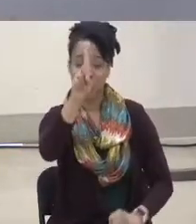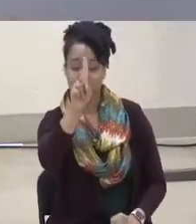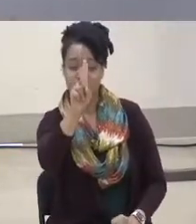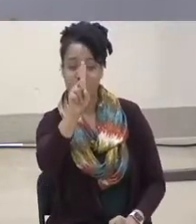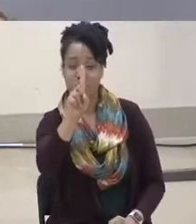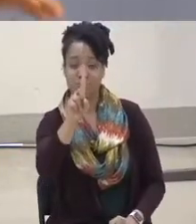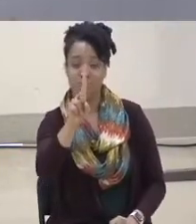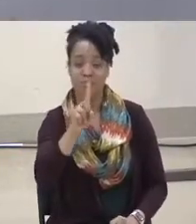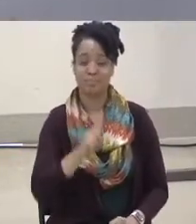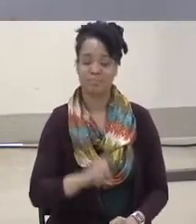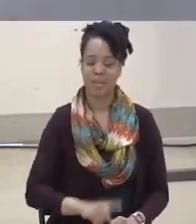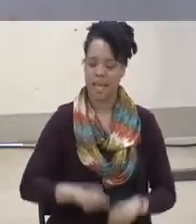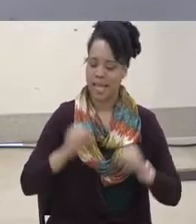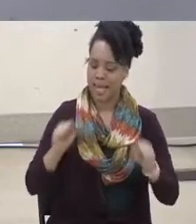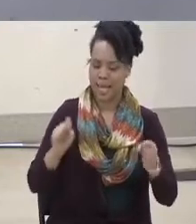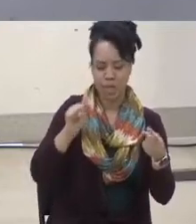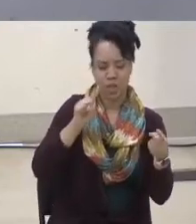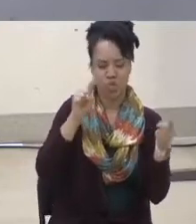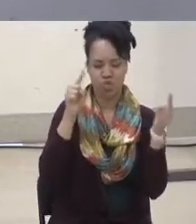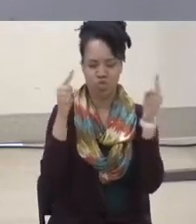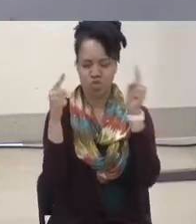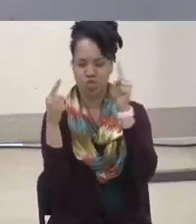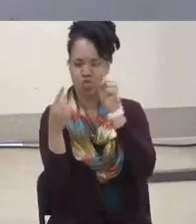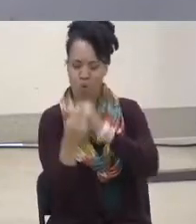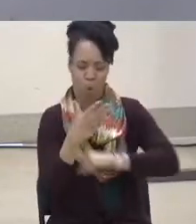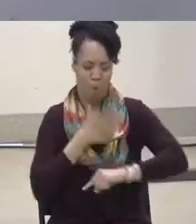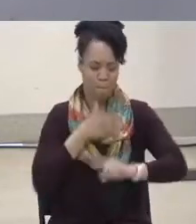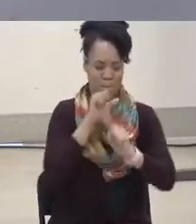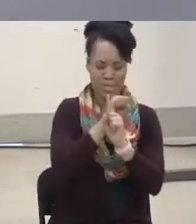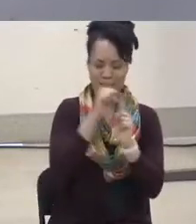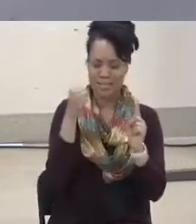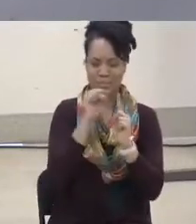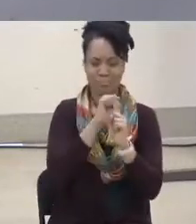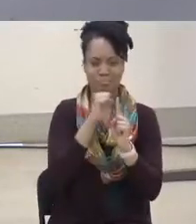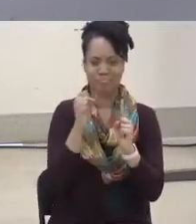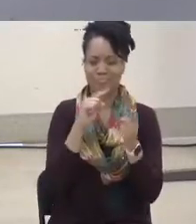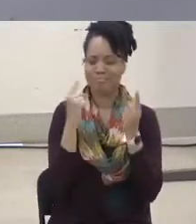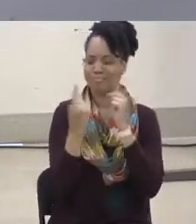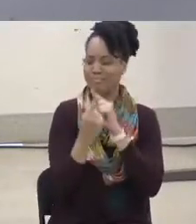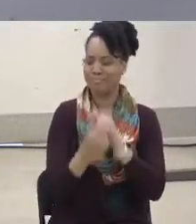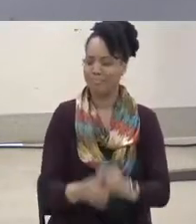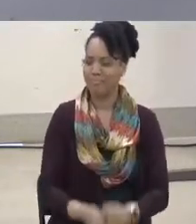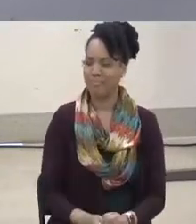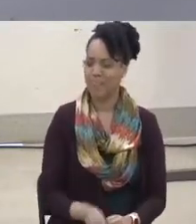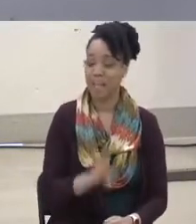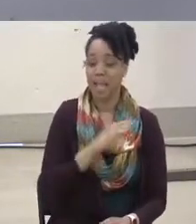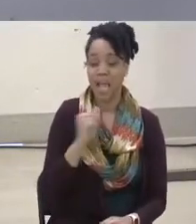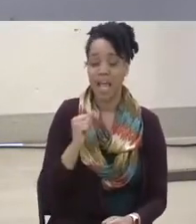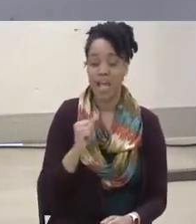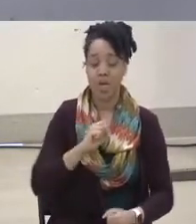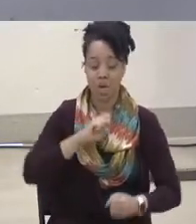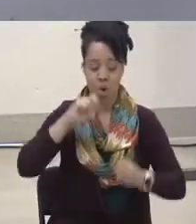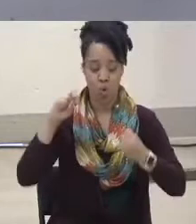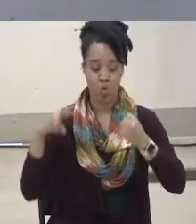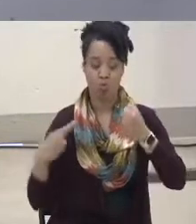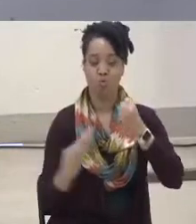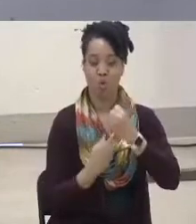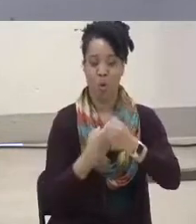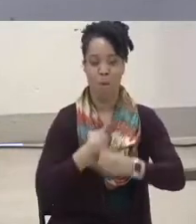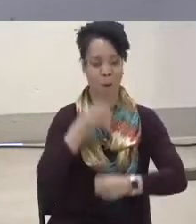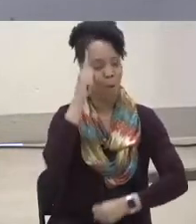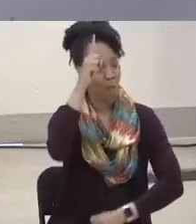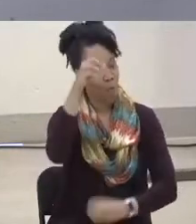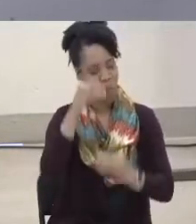una vez can turn my situation around, puede tornar mi situación and he can restore me one more y time.